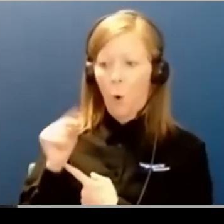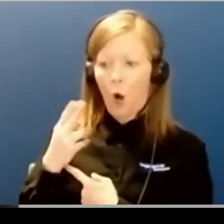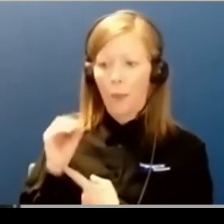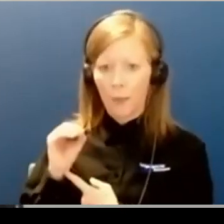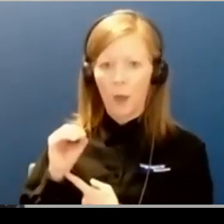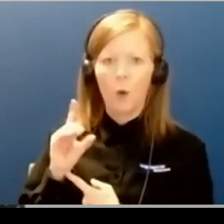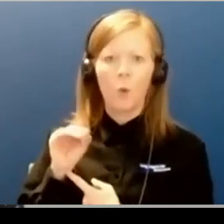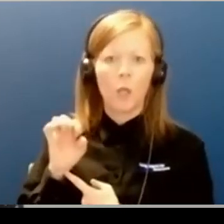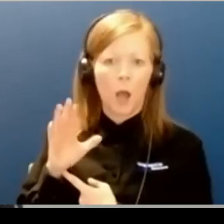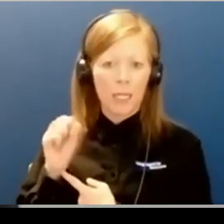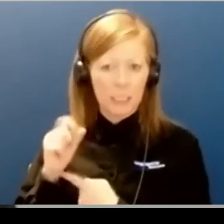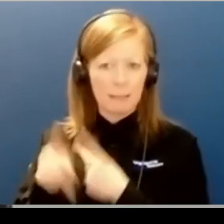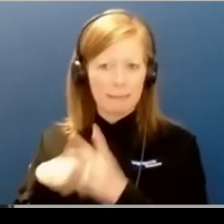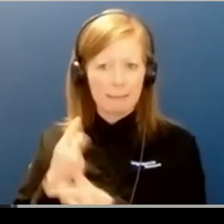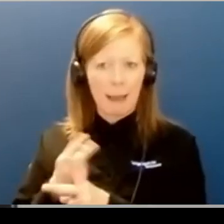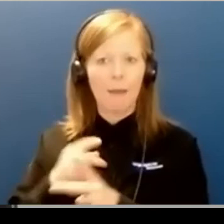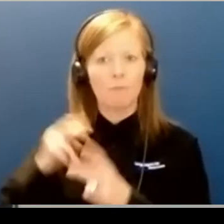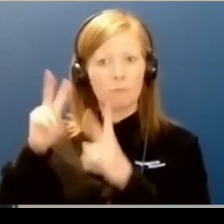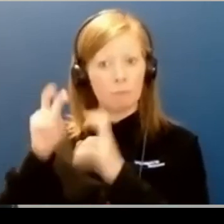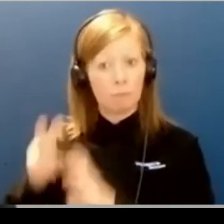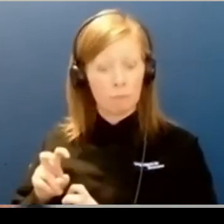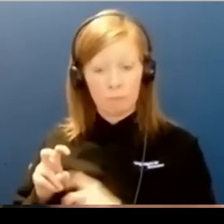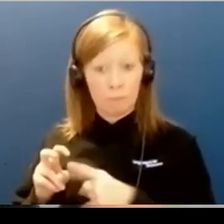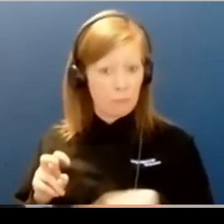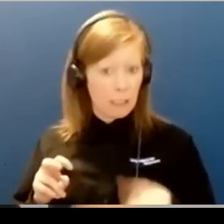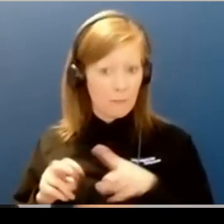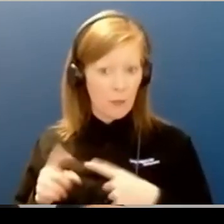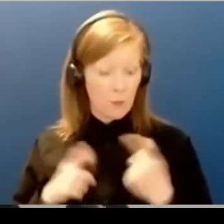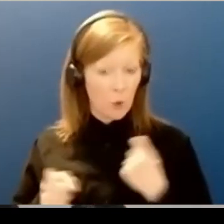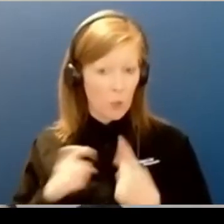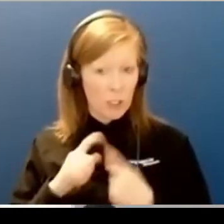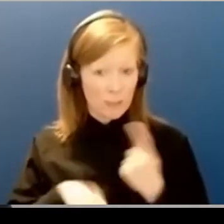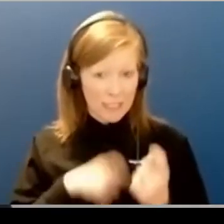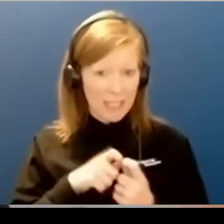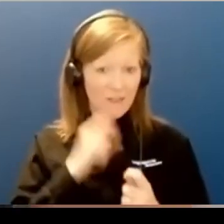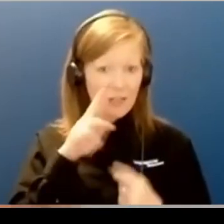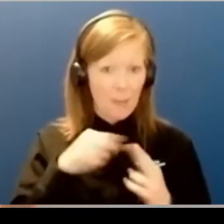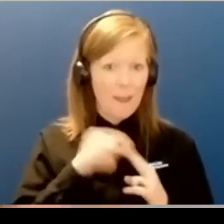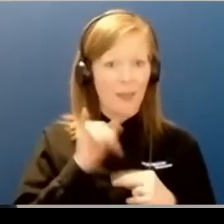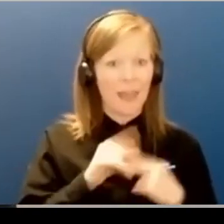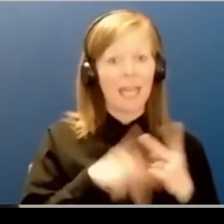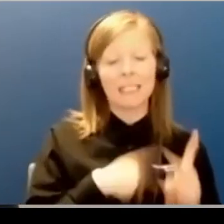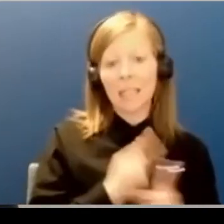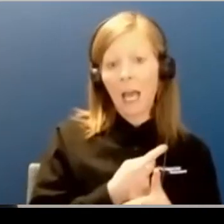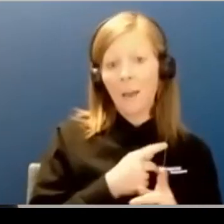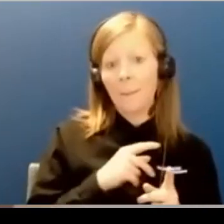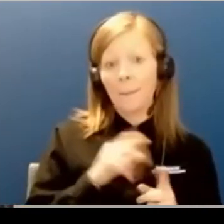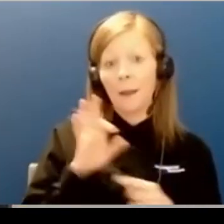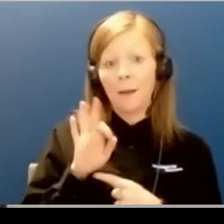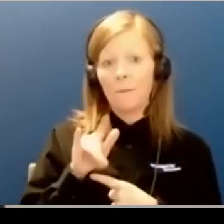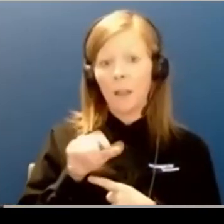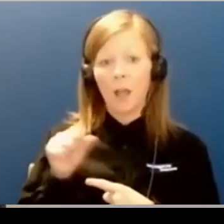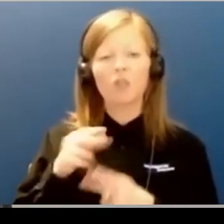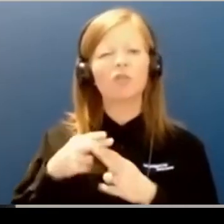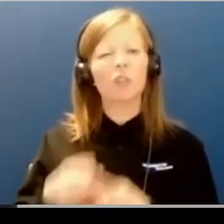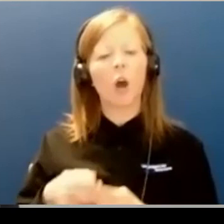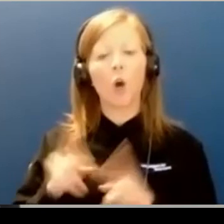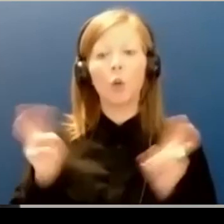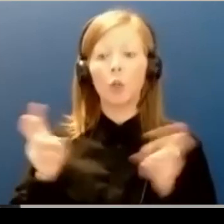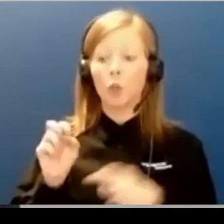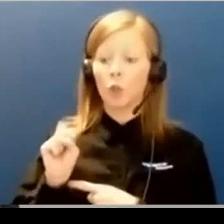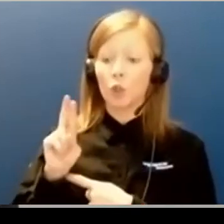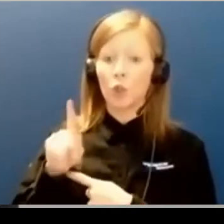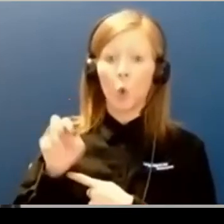go over this with anybody that has a question specifically about that type of floss. They're called super floss. They also have those